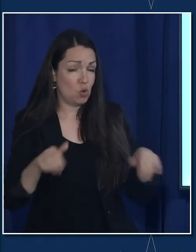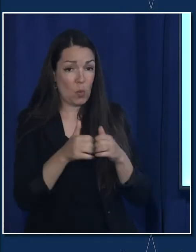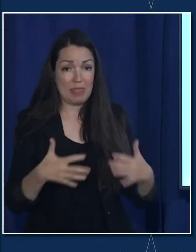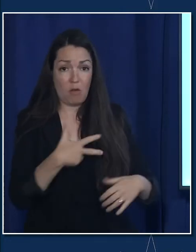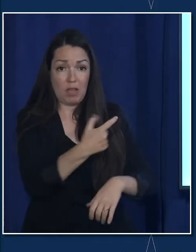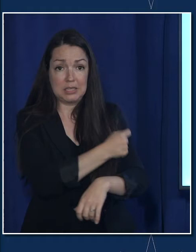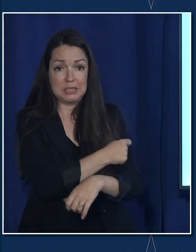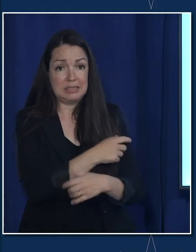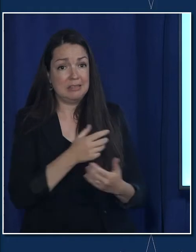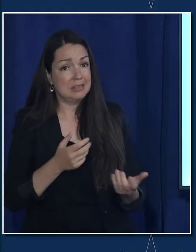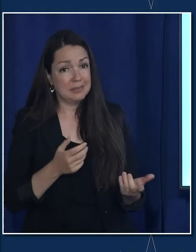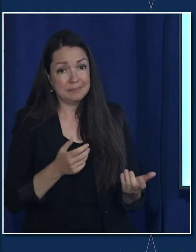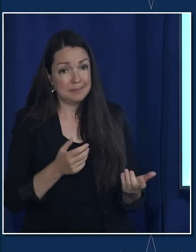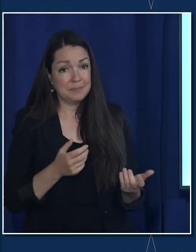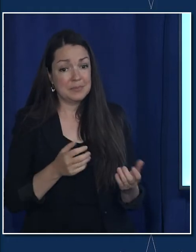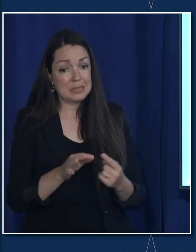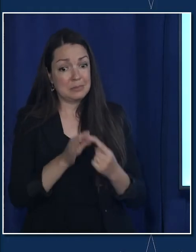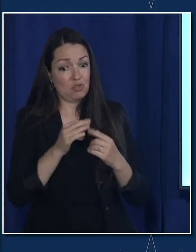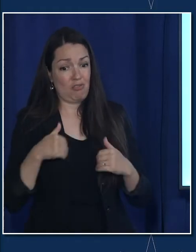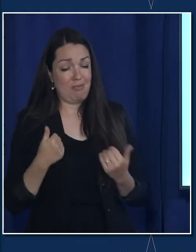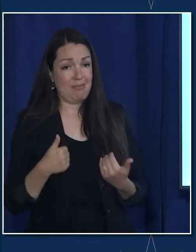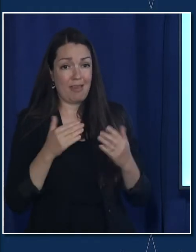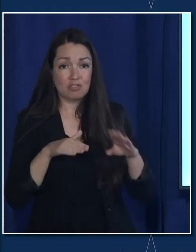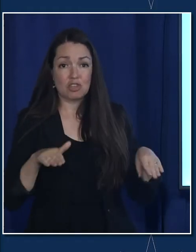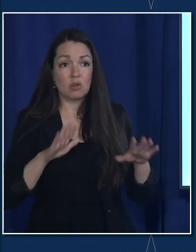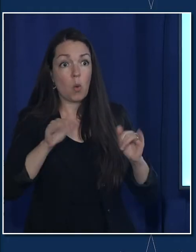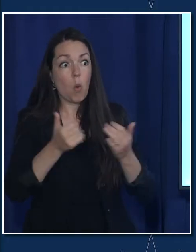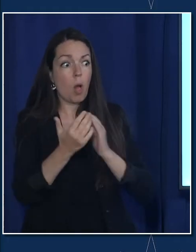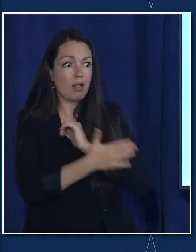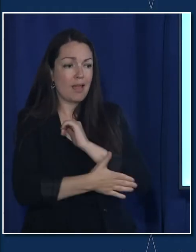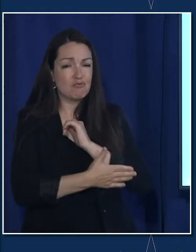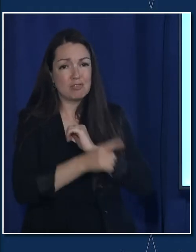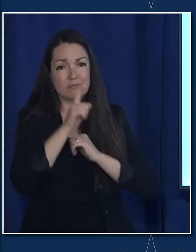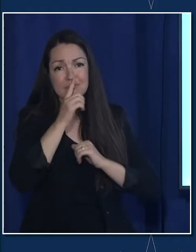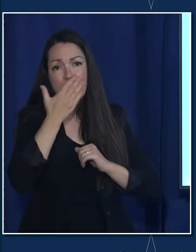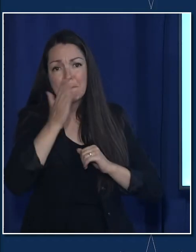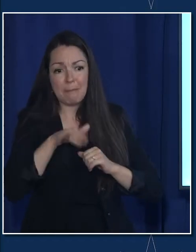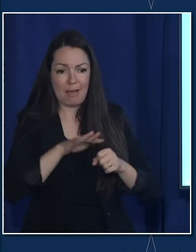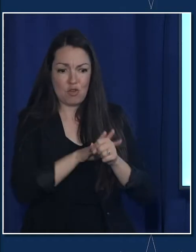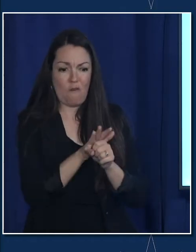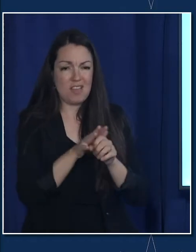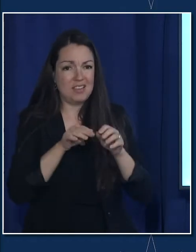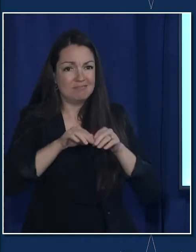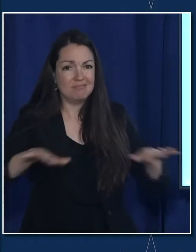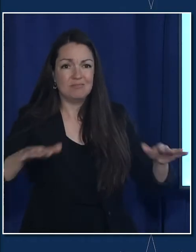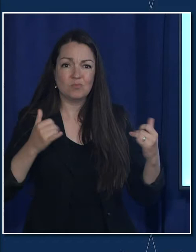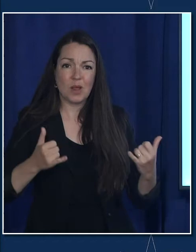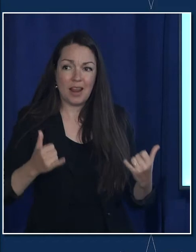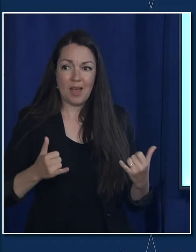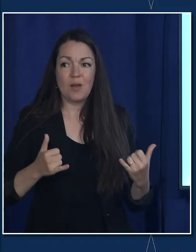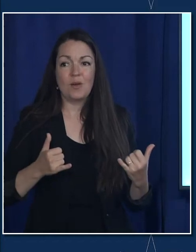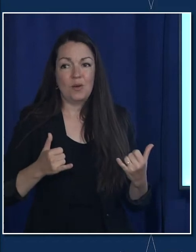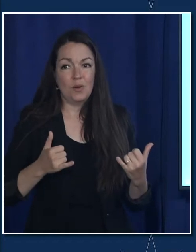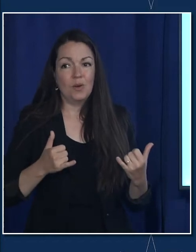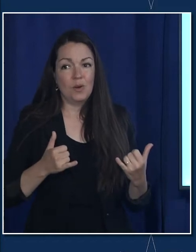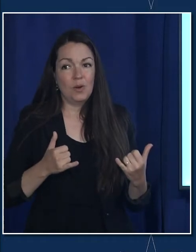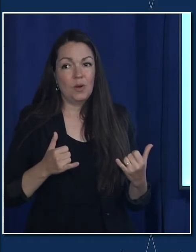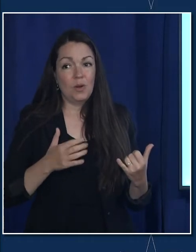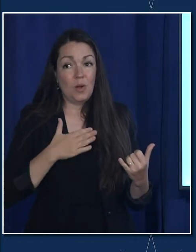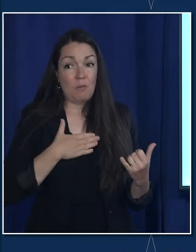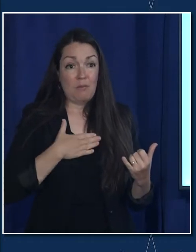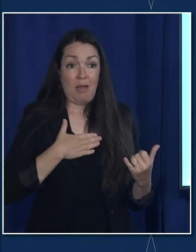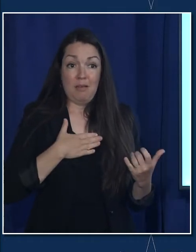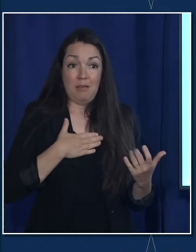children, and particularly younger children, the whole country is doing really badly from a COVID perspective right now. So, I can tell you my